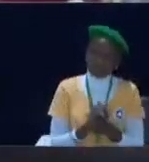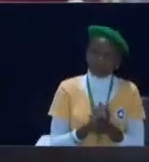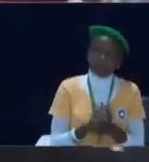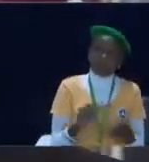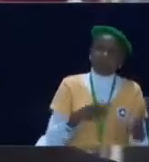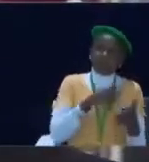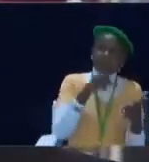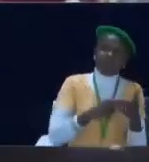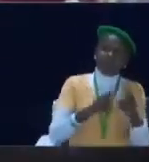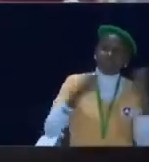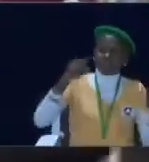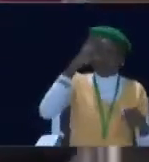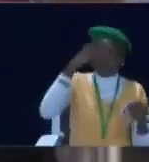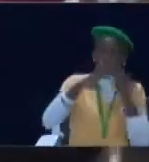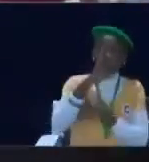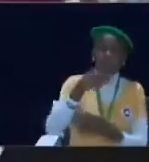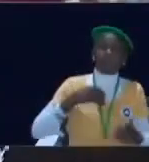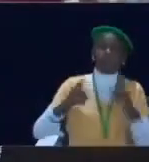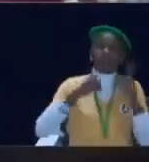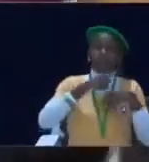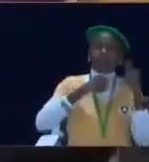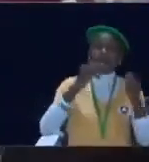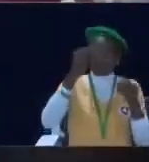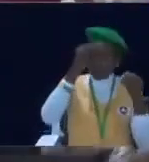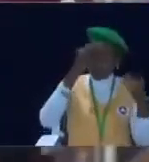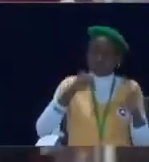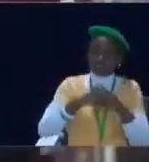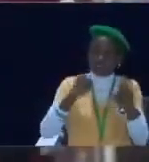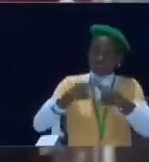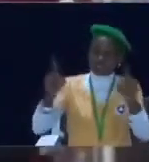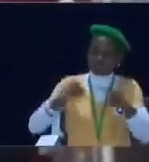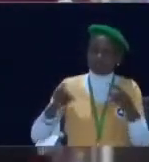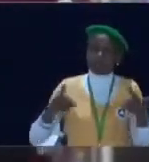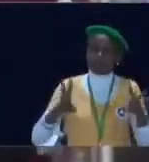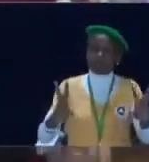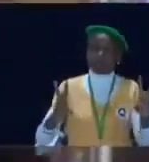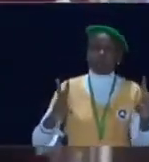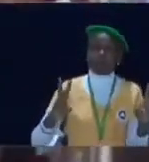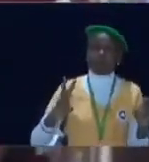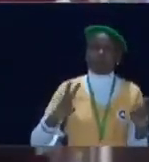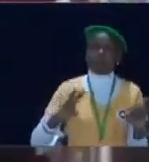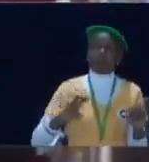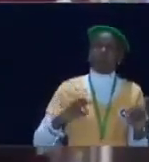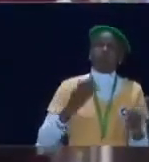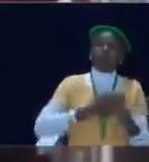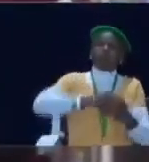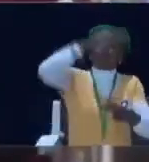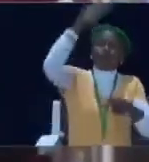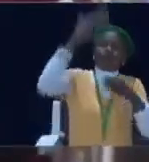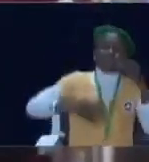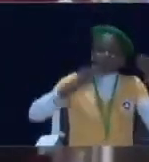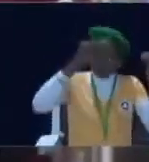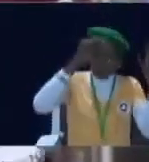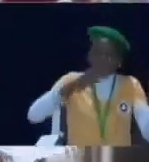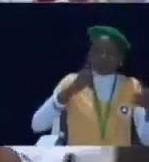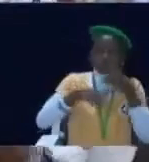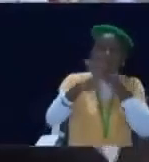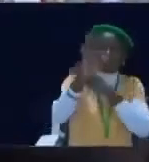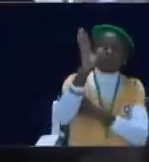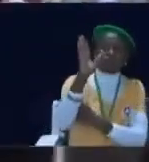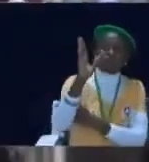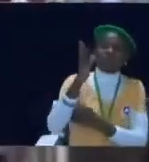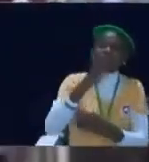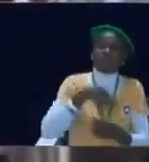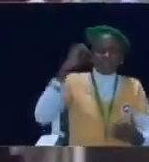These great men of God had talked about obedience in different dimensions. Total obedience to God